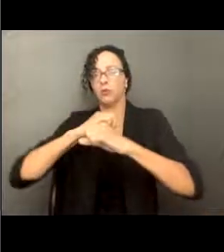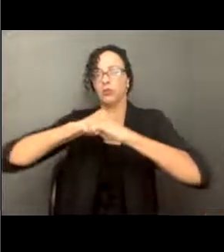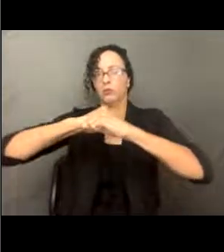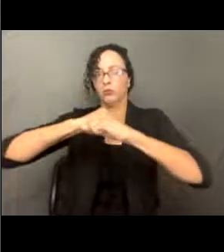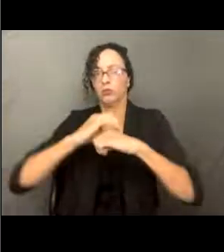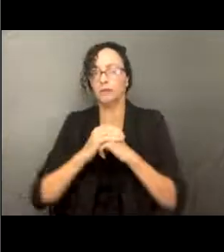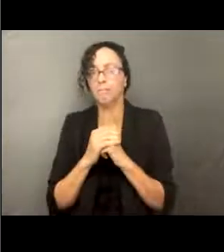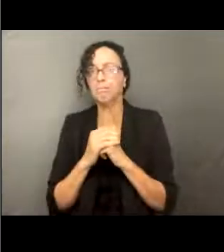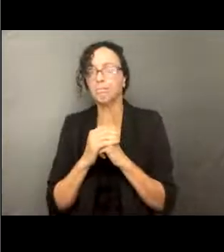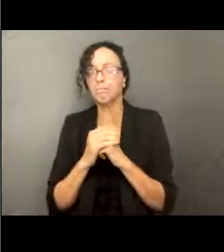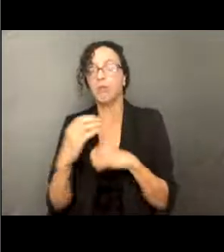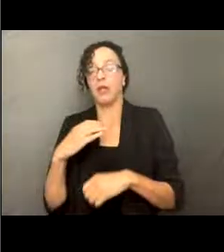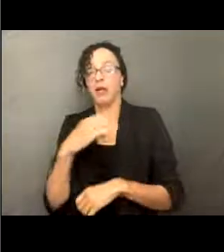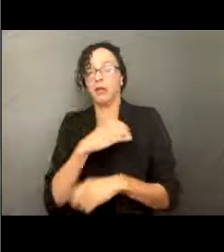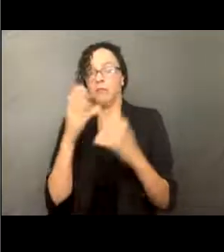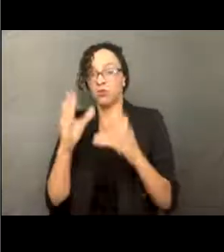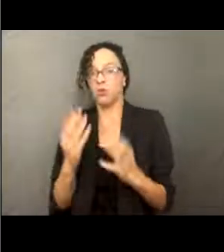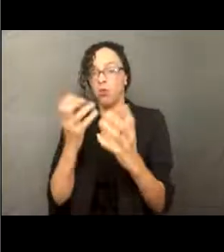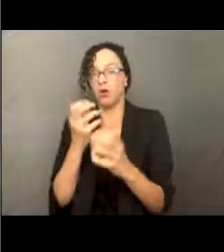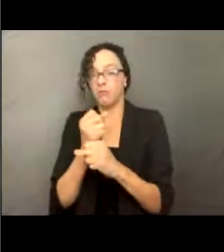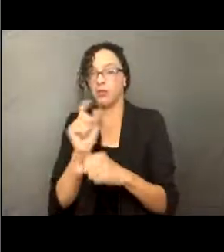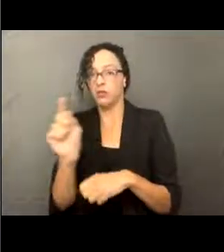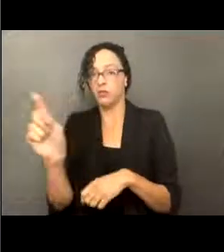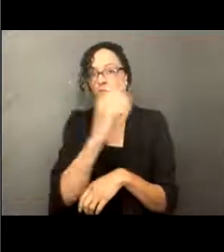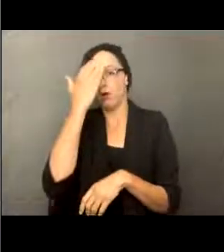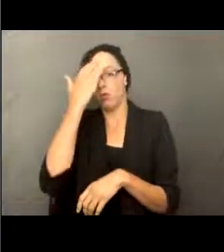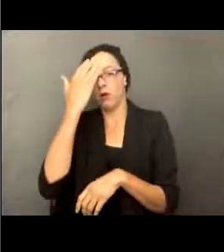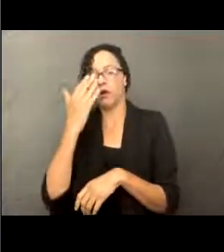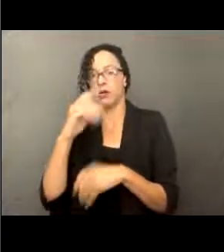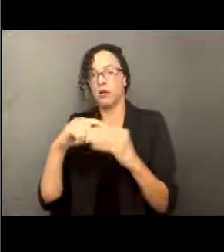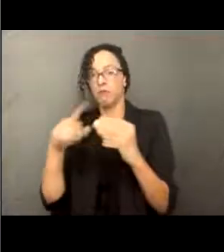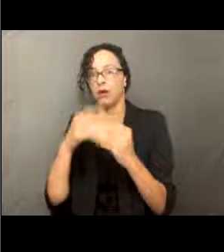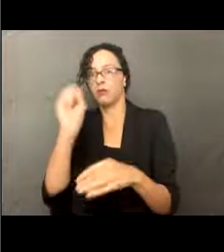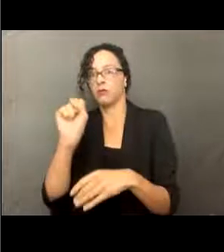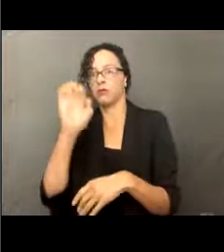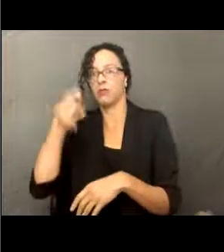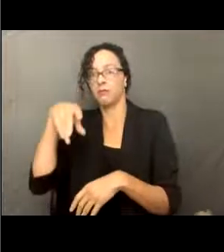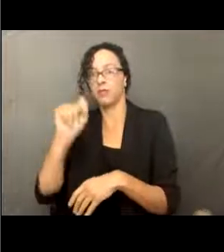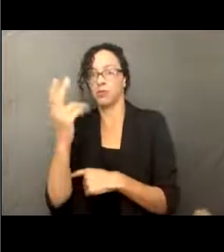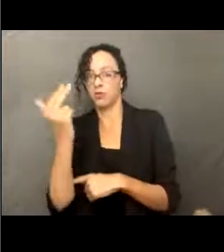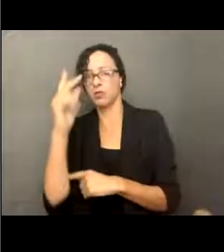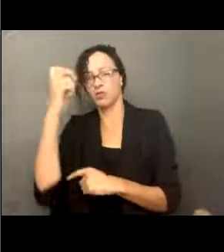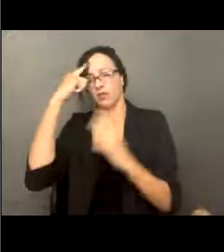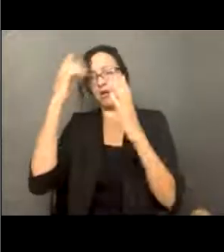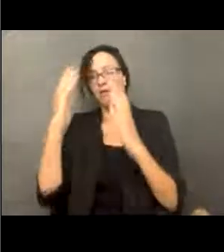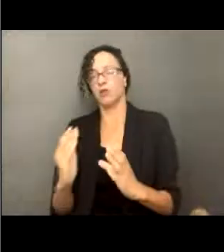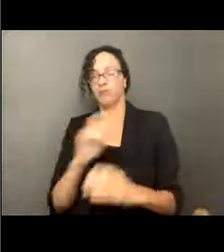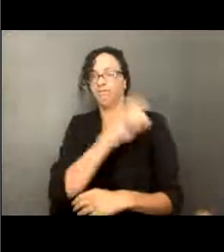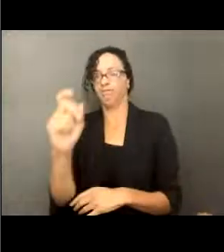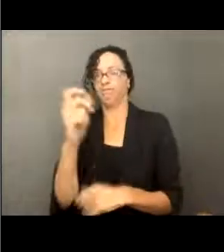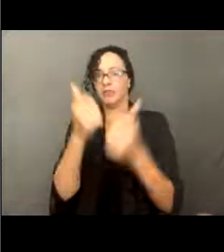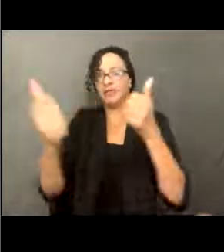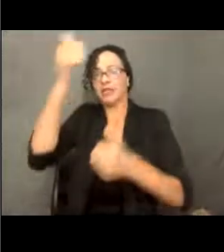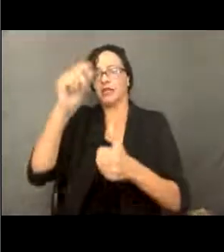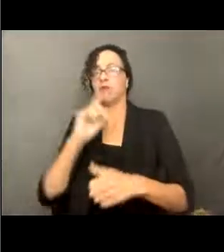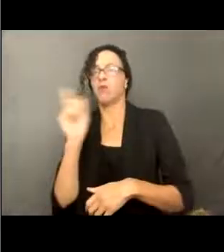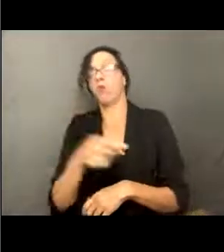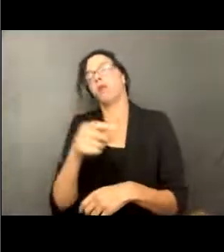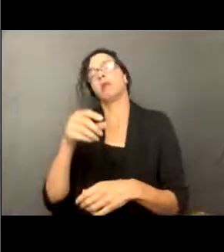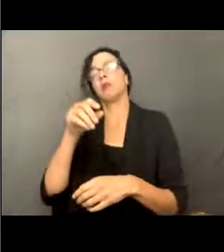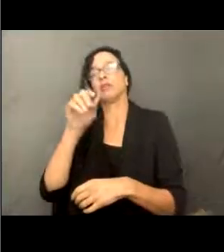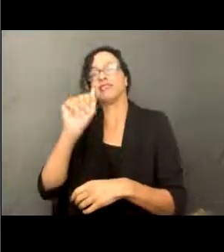Commissioners, I want to make you aware that on September 13th, the governor issued Executive Order N1622, which,